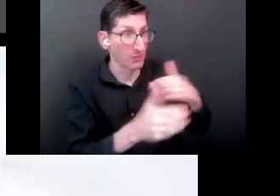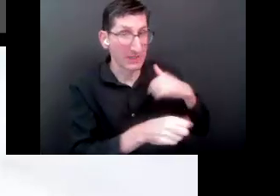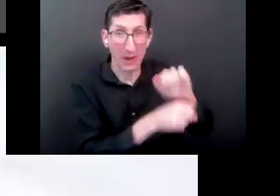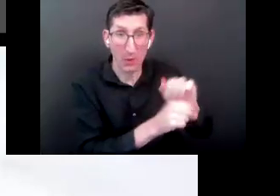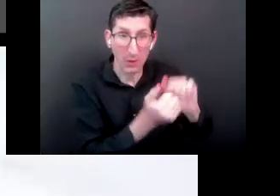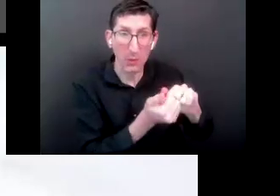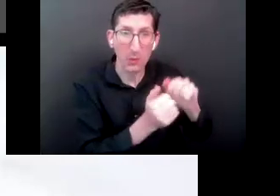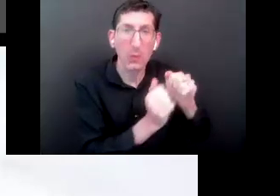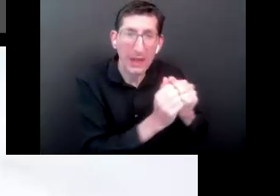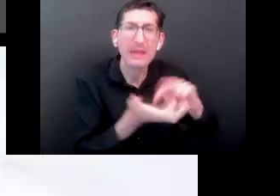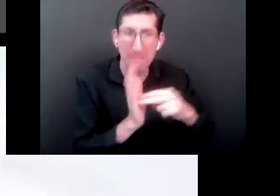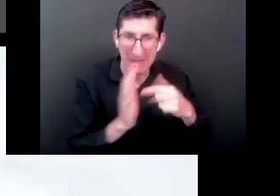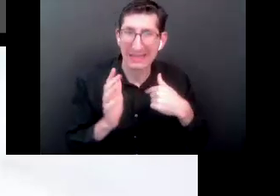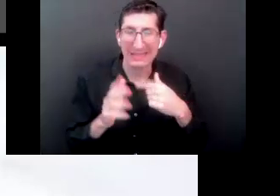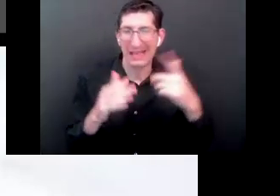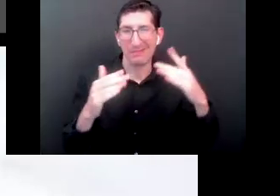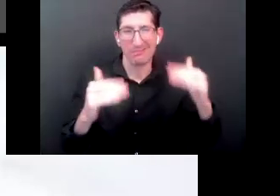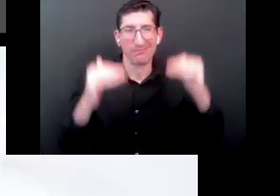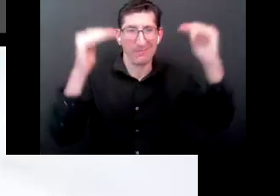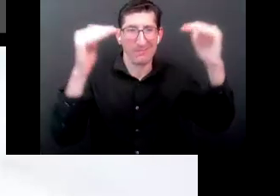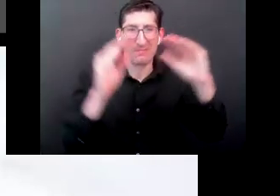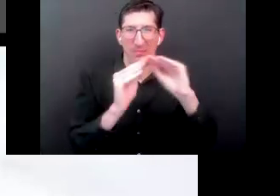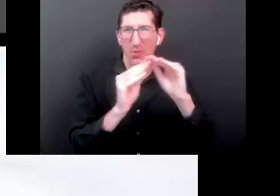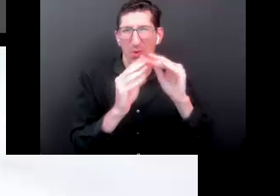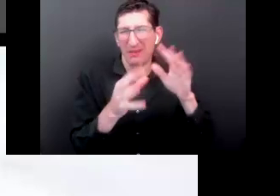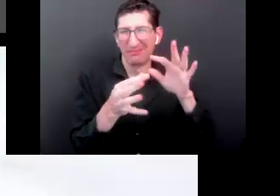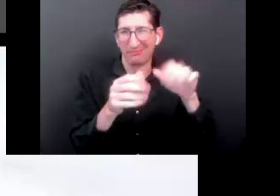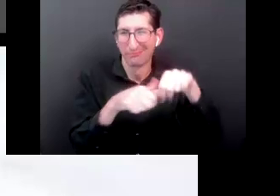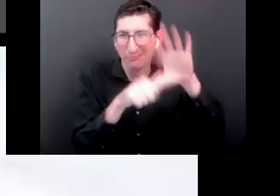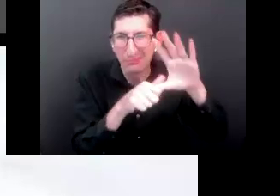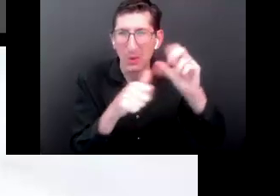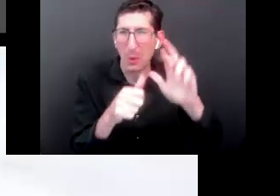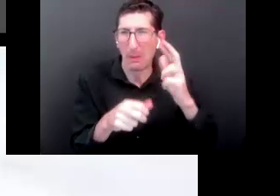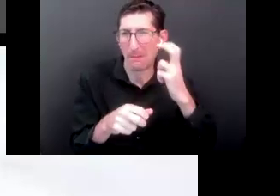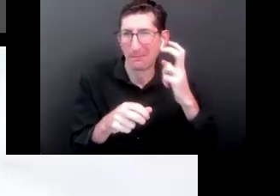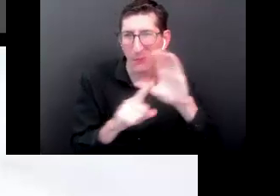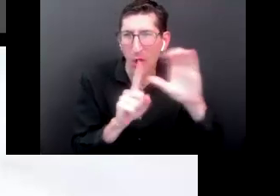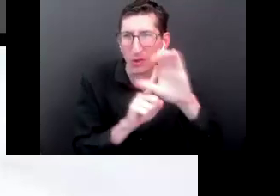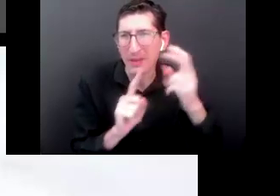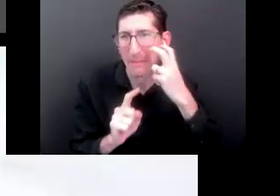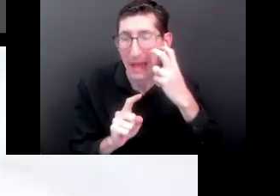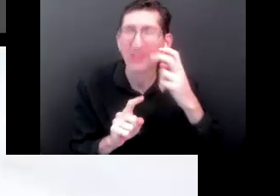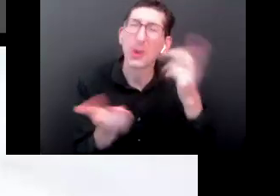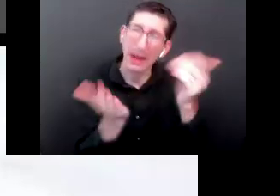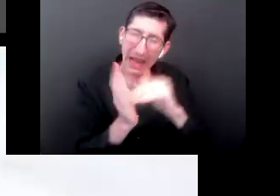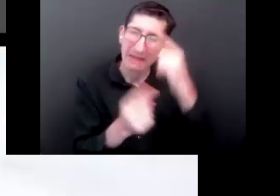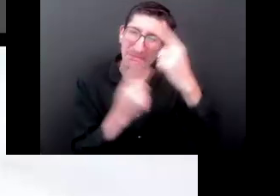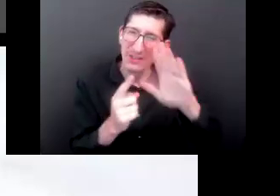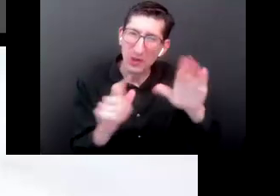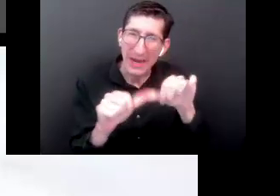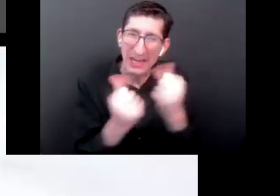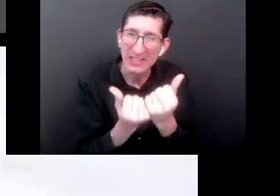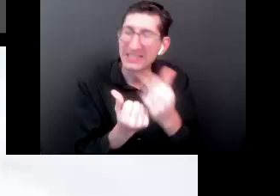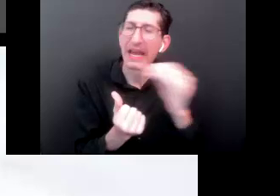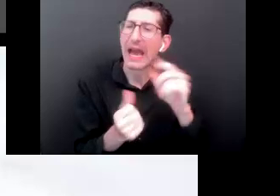in incapacitated blindness area, right? So just thinking about this and thinking about your agency, again, not to prescribe your agency and